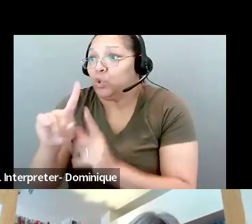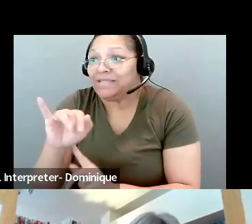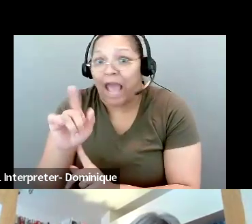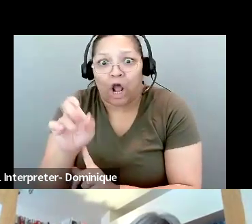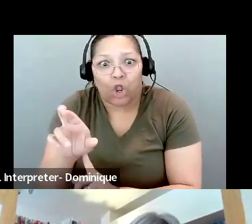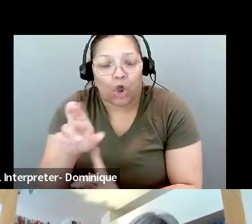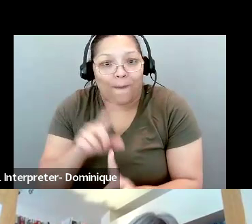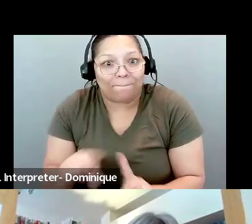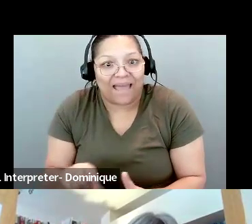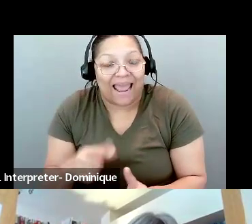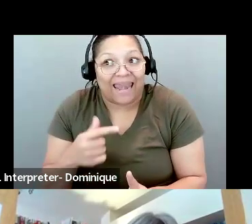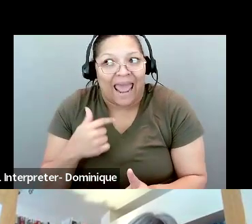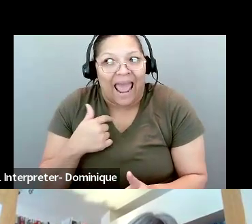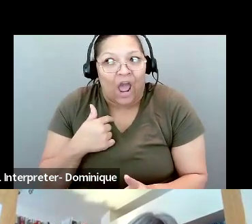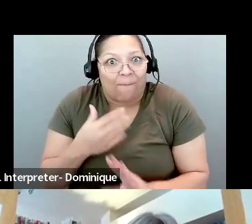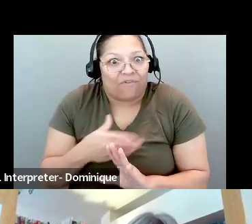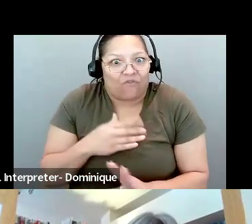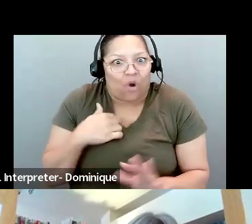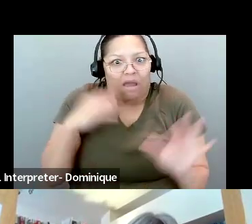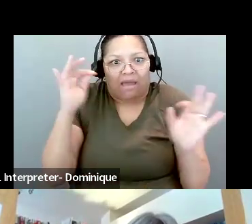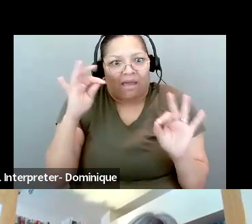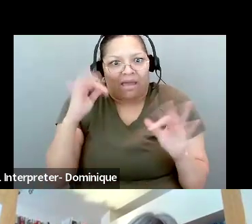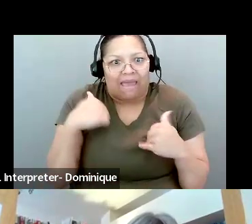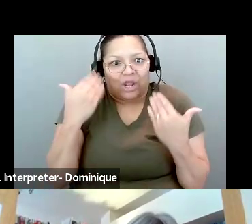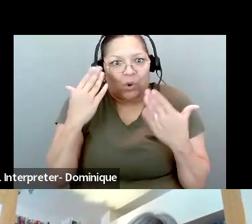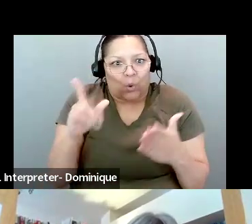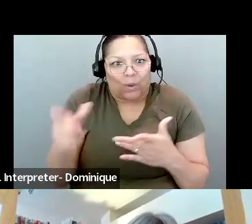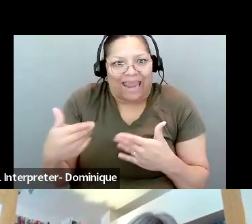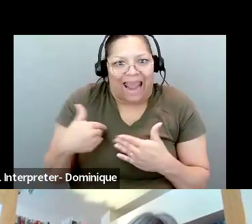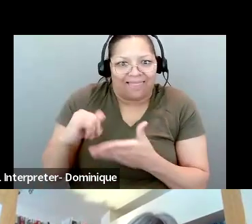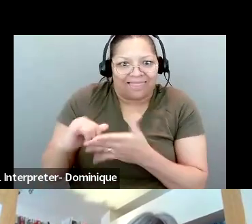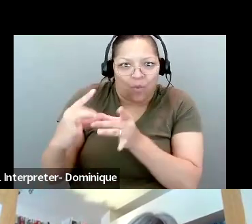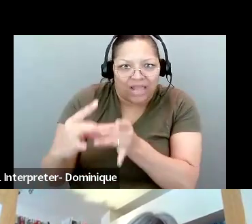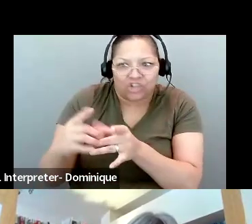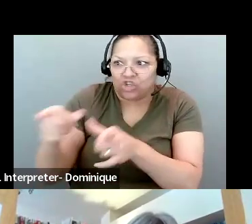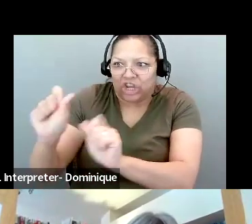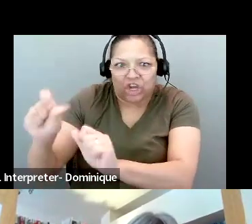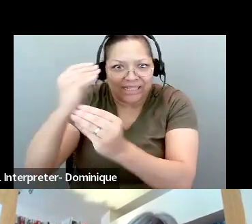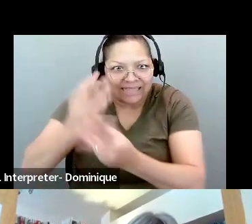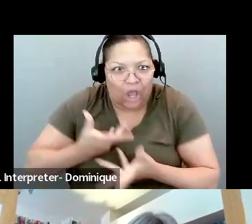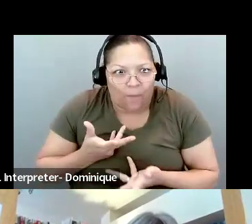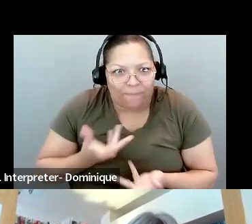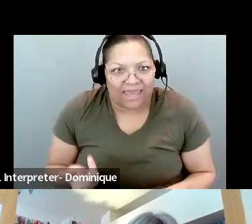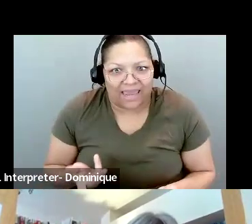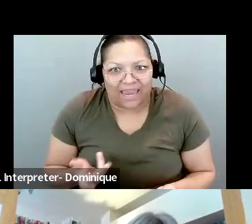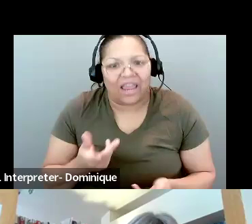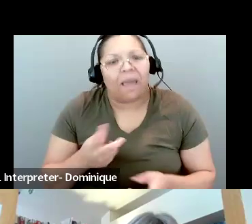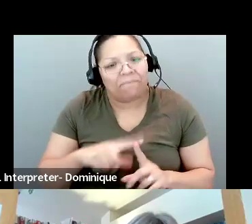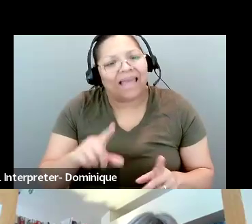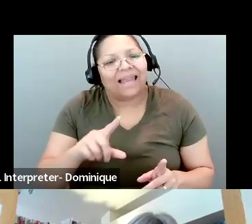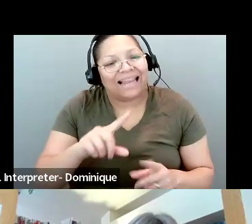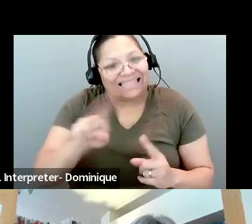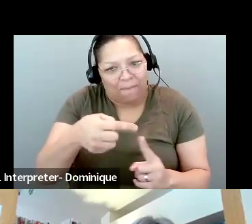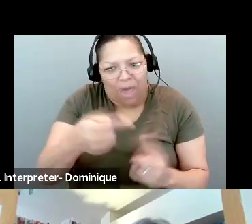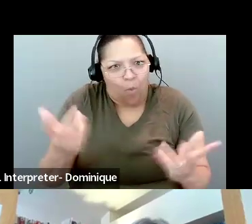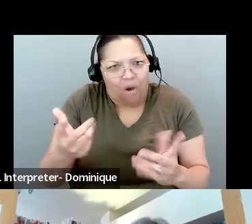know that he had that type of relationship and could tell me. So it's all about knowledge.